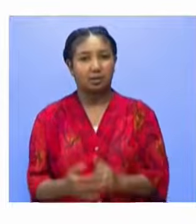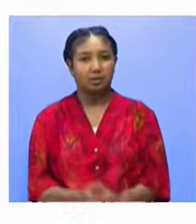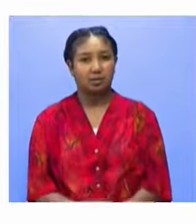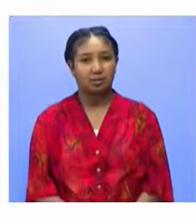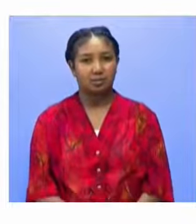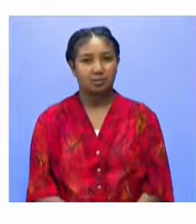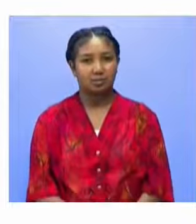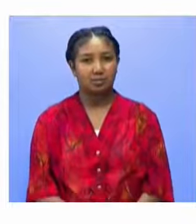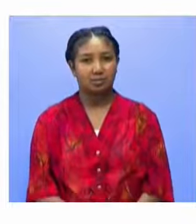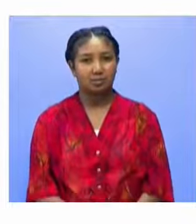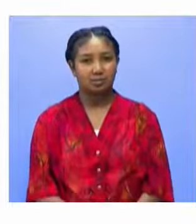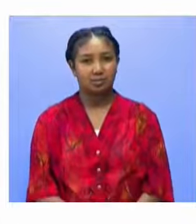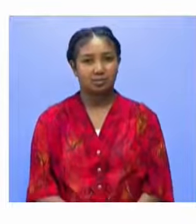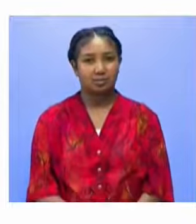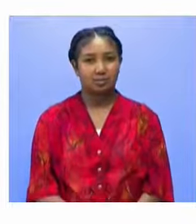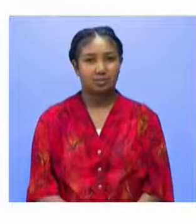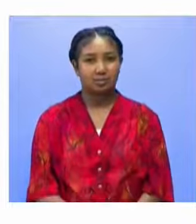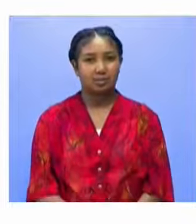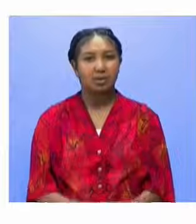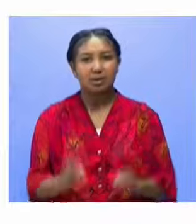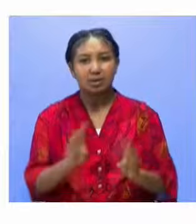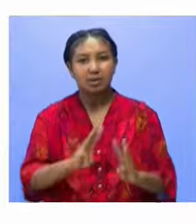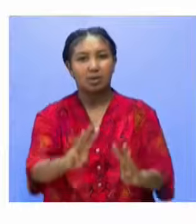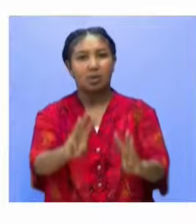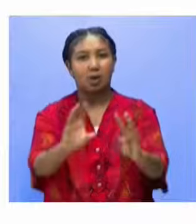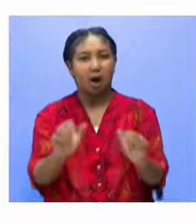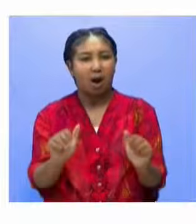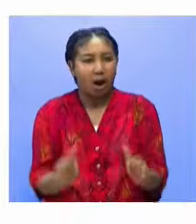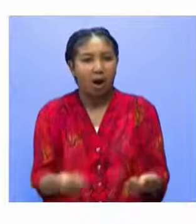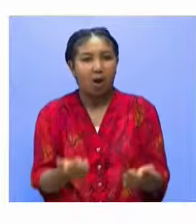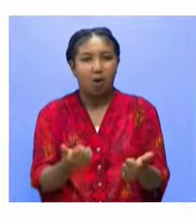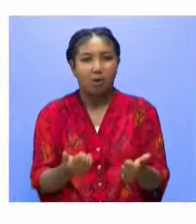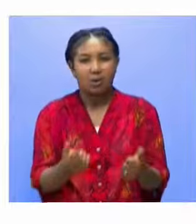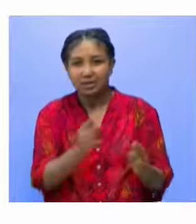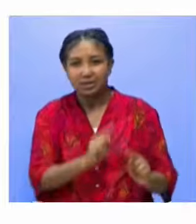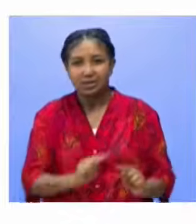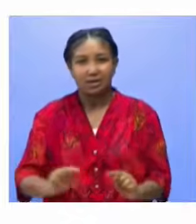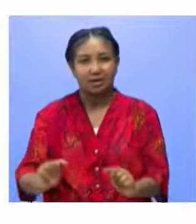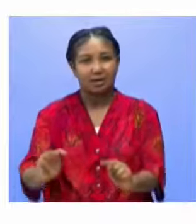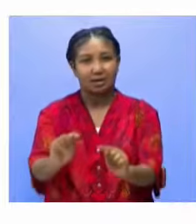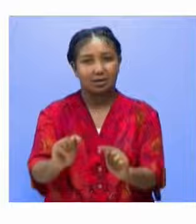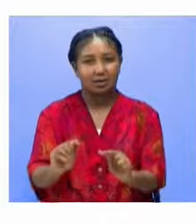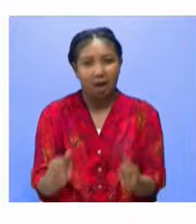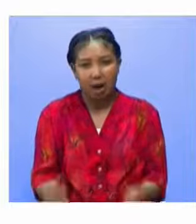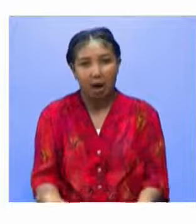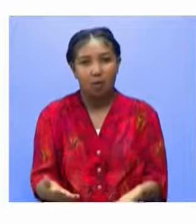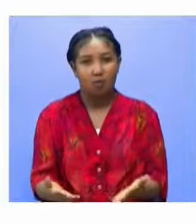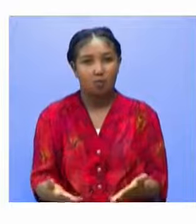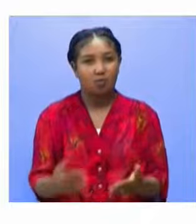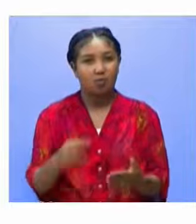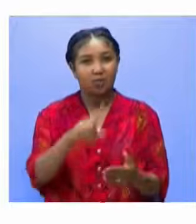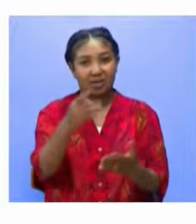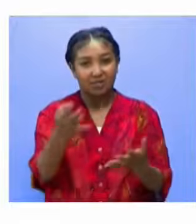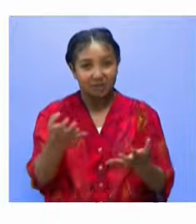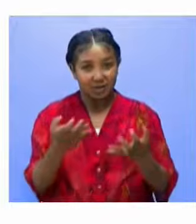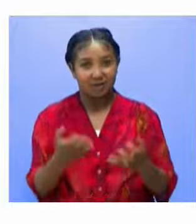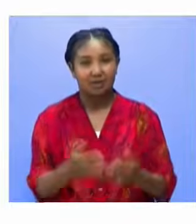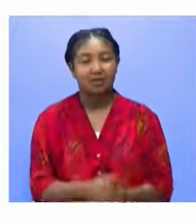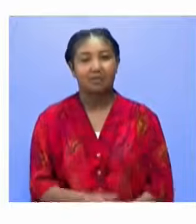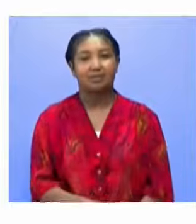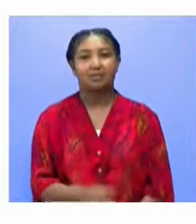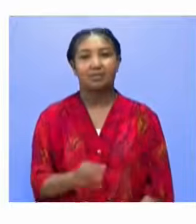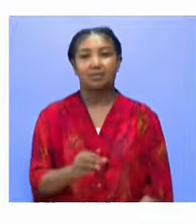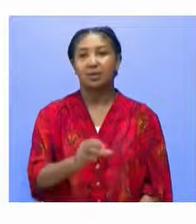Ask for manner, or the way, or the method, or the techniques that we use can be asked there. What